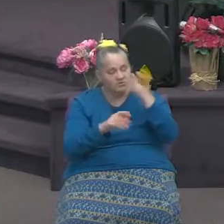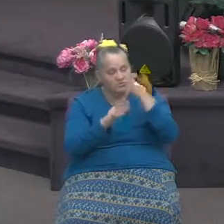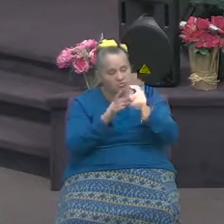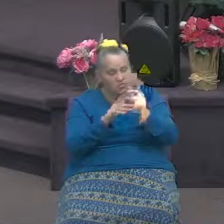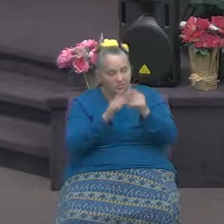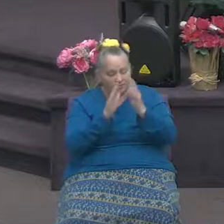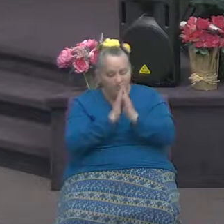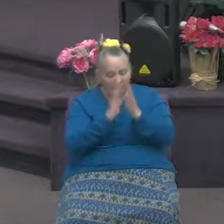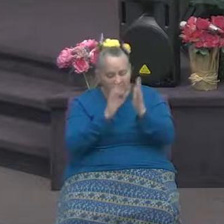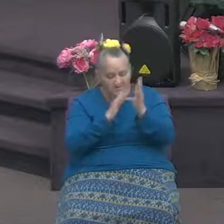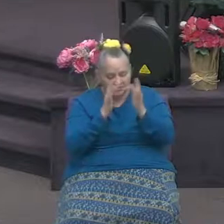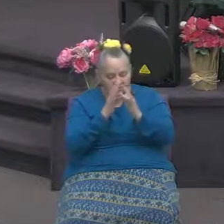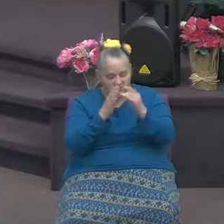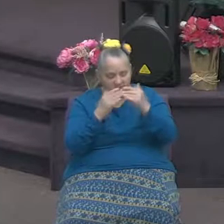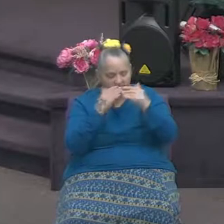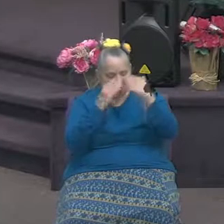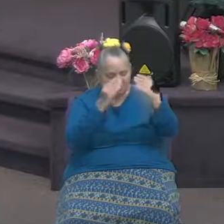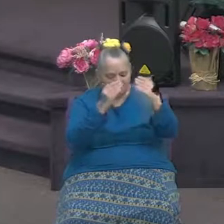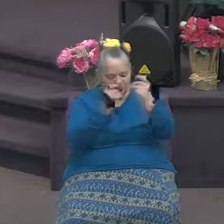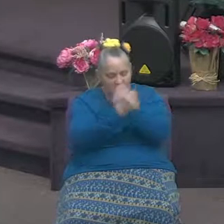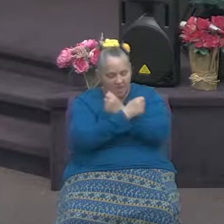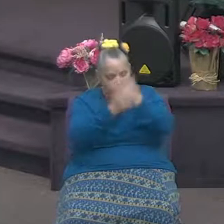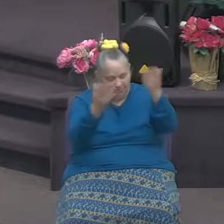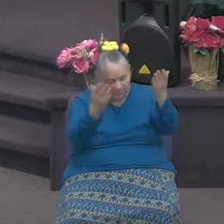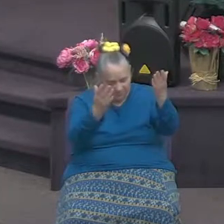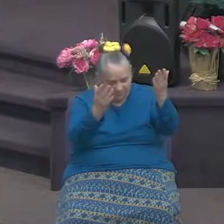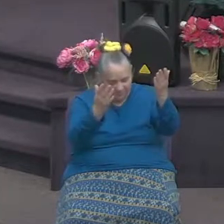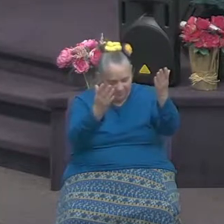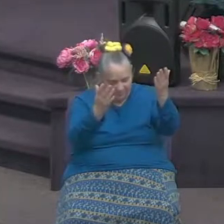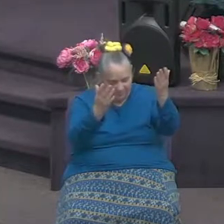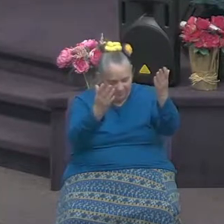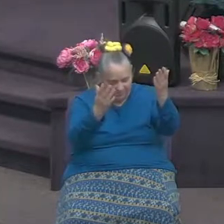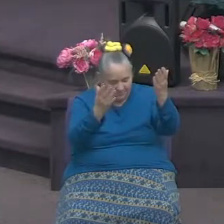word. Let's pray. Jesus, we love you.